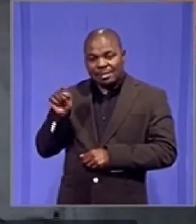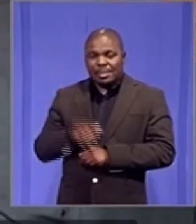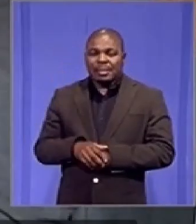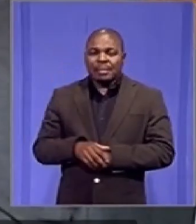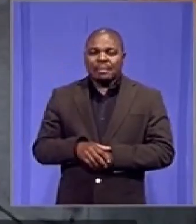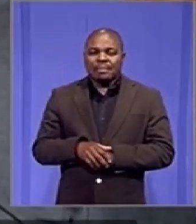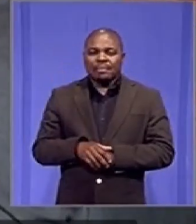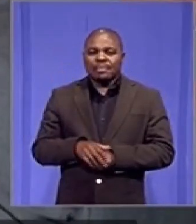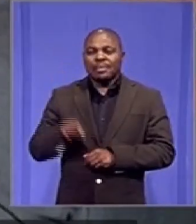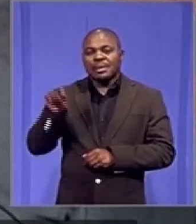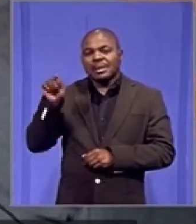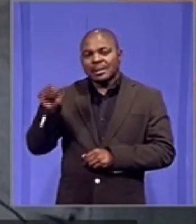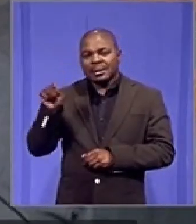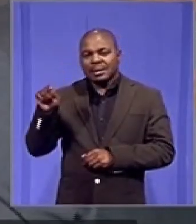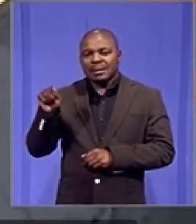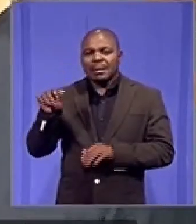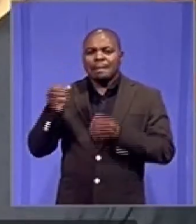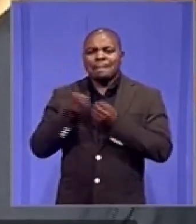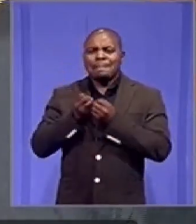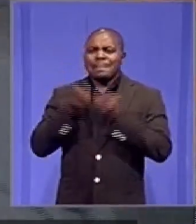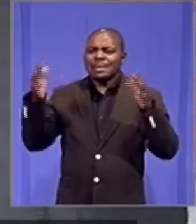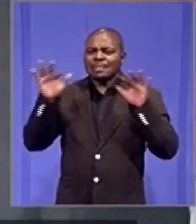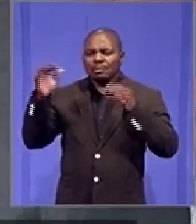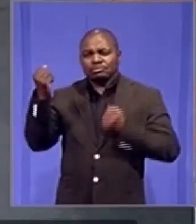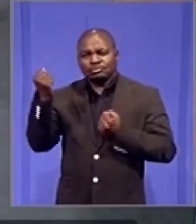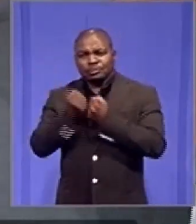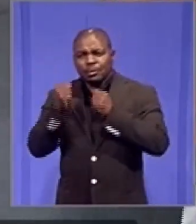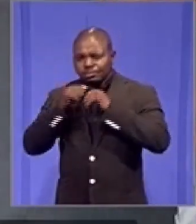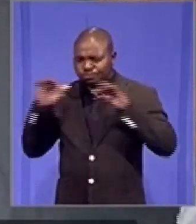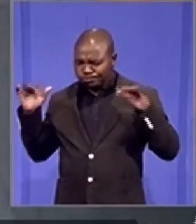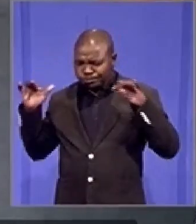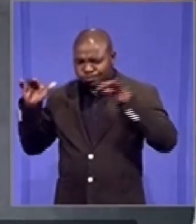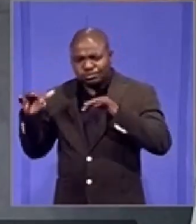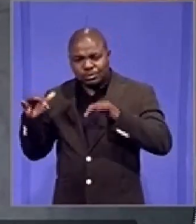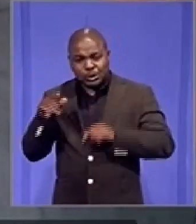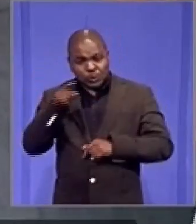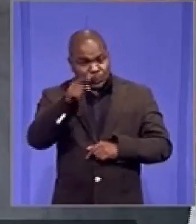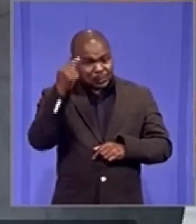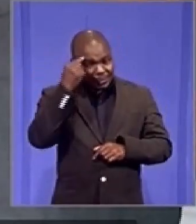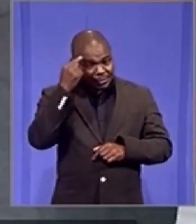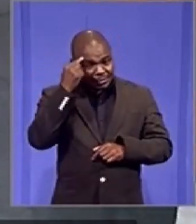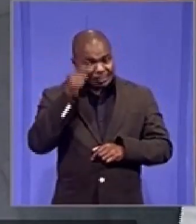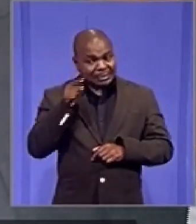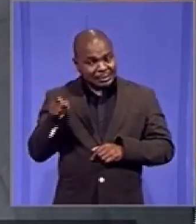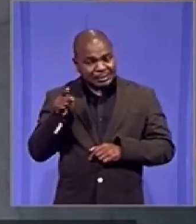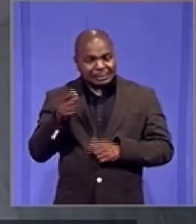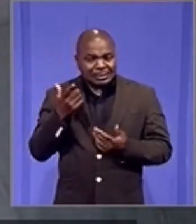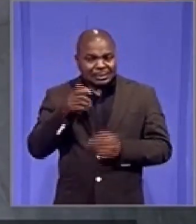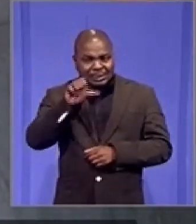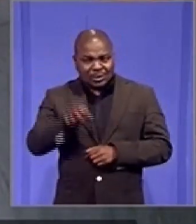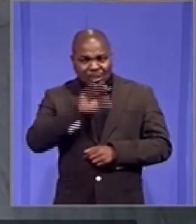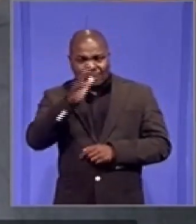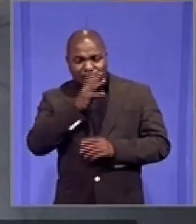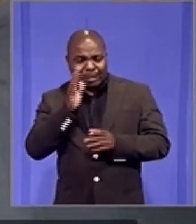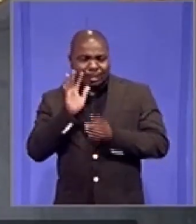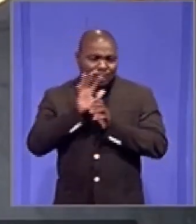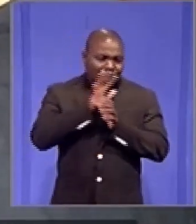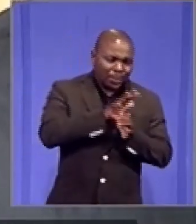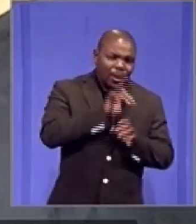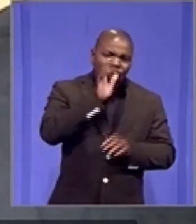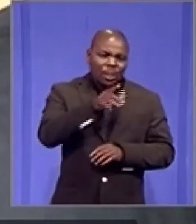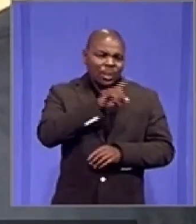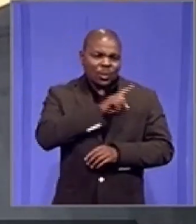mme ba na le balatsedi ba palo e kwa godimo kwa France. O bona ka re seno se tlile go feketsa naga ya Aforika Borwa ka